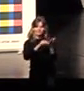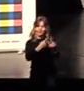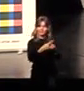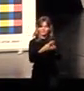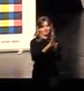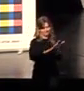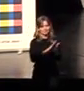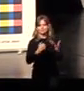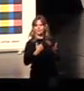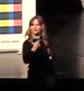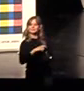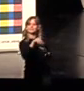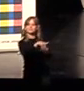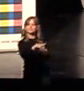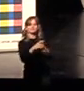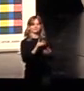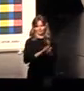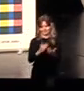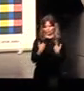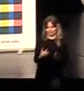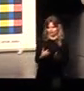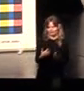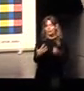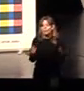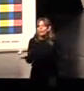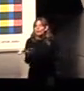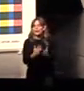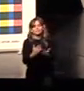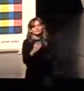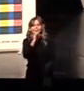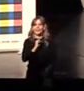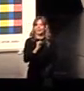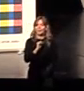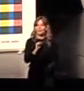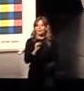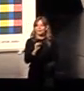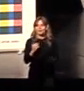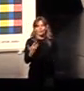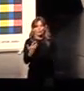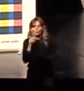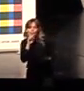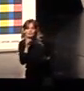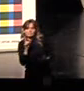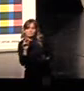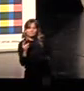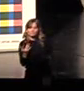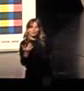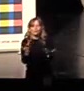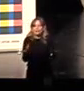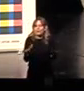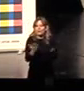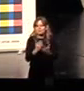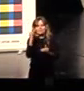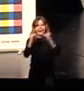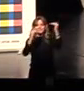de which people is dit olie men vooral slimme is het olie